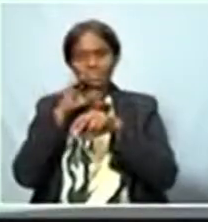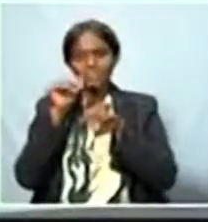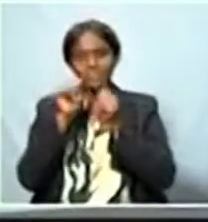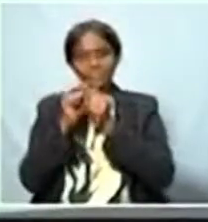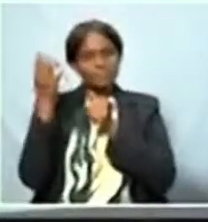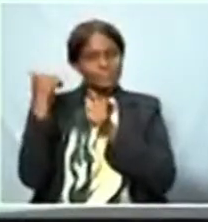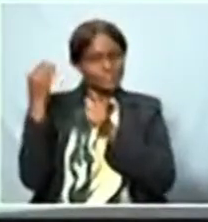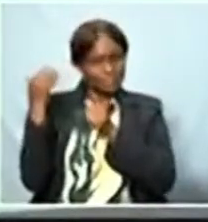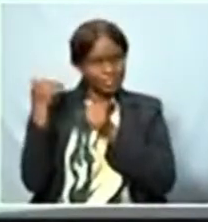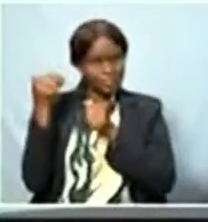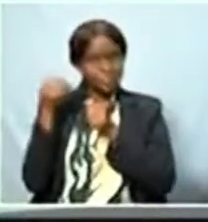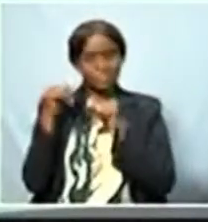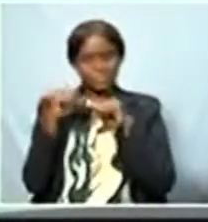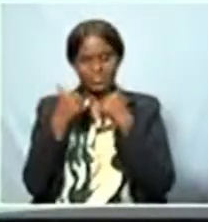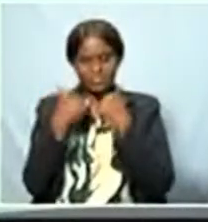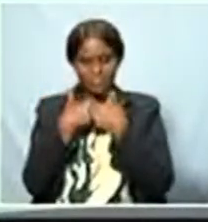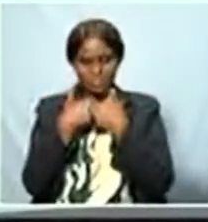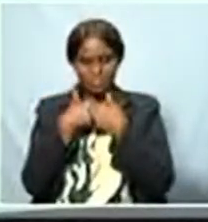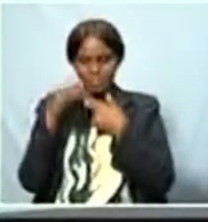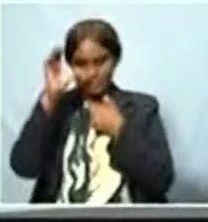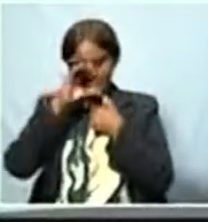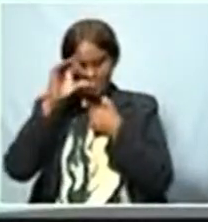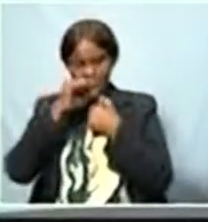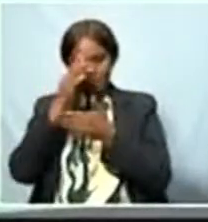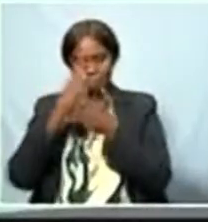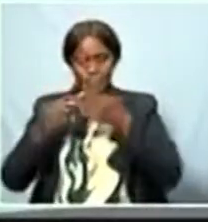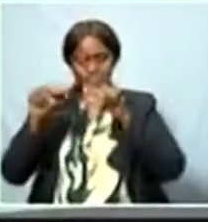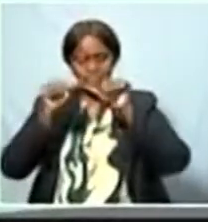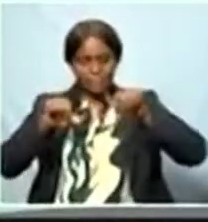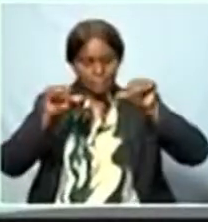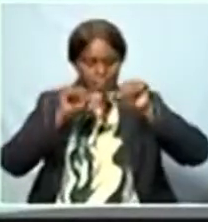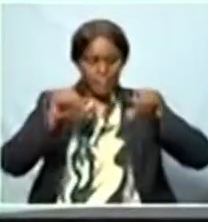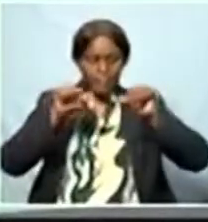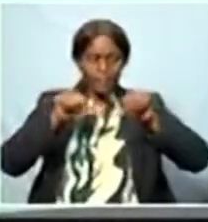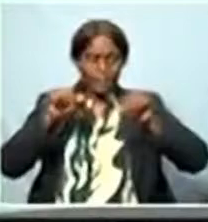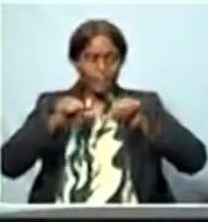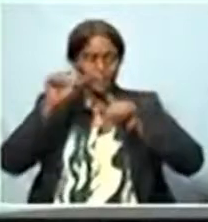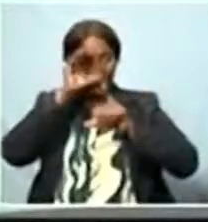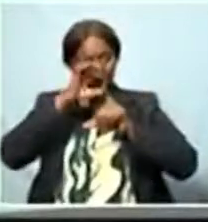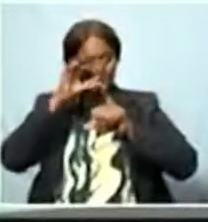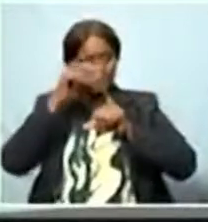we've been outsourcing some of the audits.